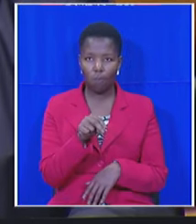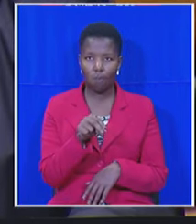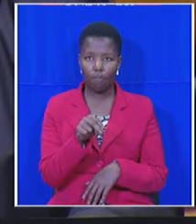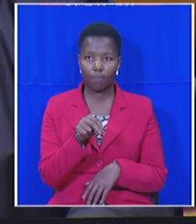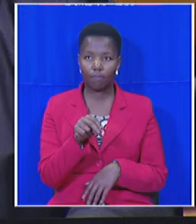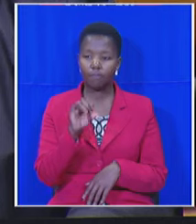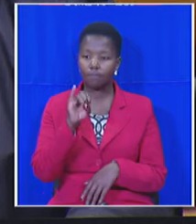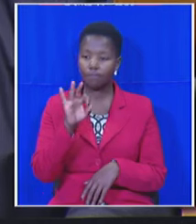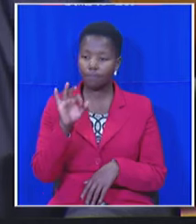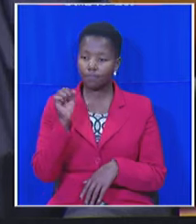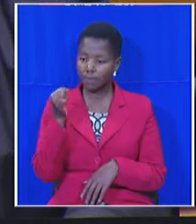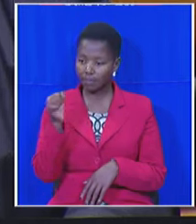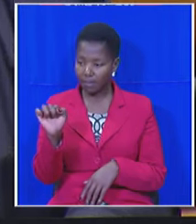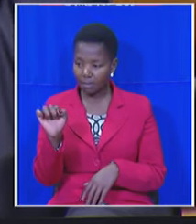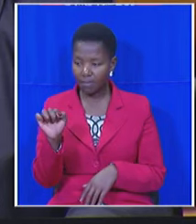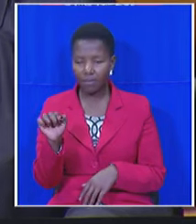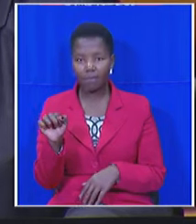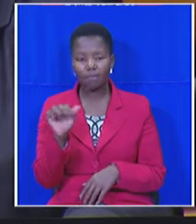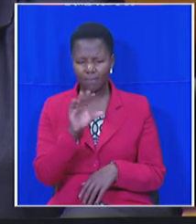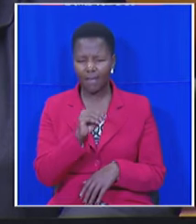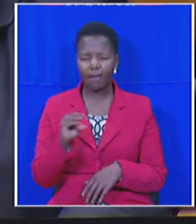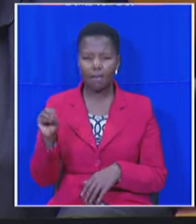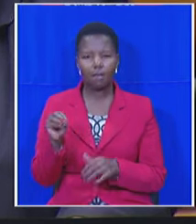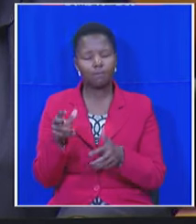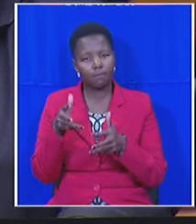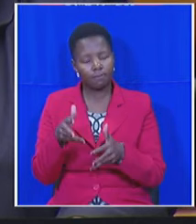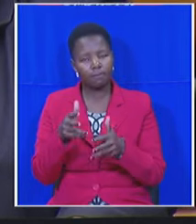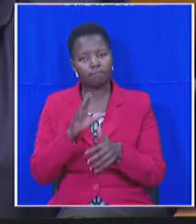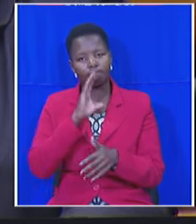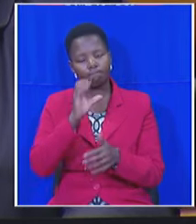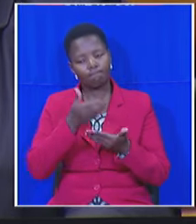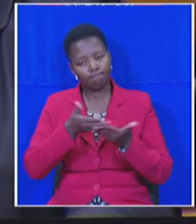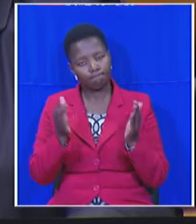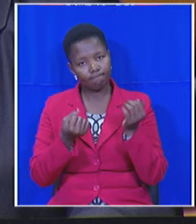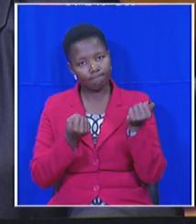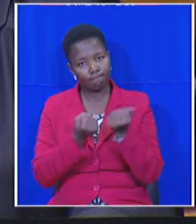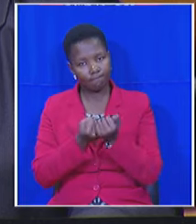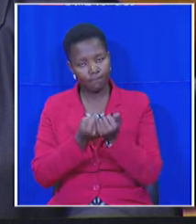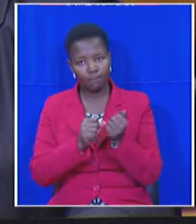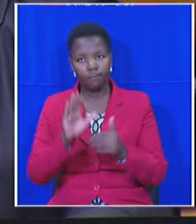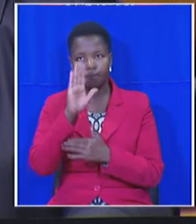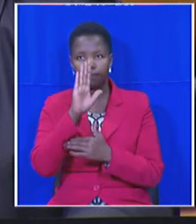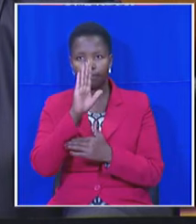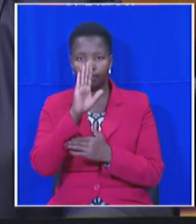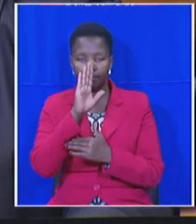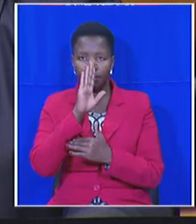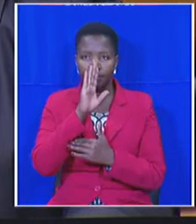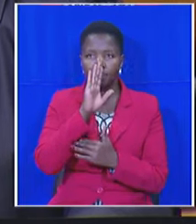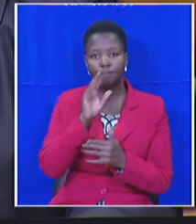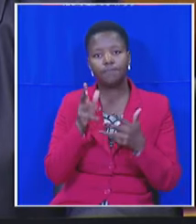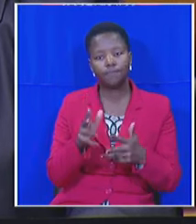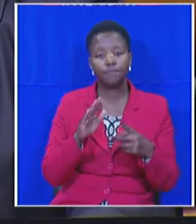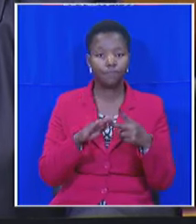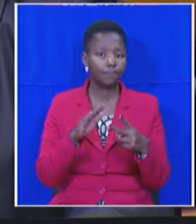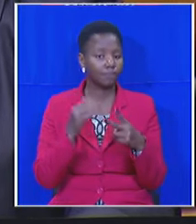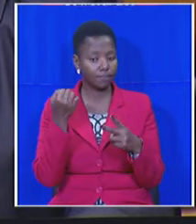If there are objections as they are, I now put the questions. Those in favor will say aye. And